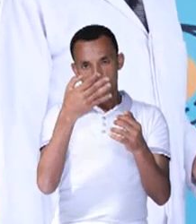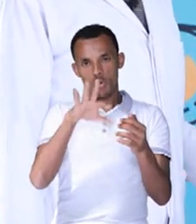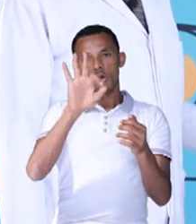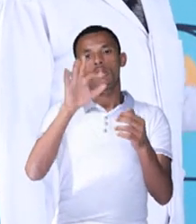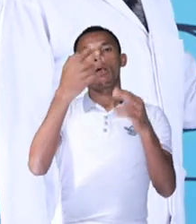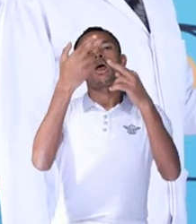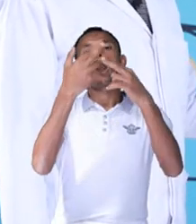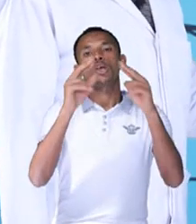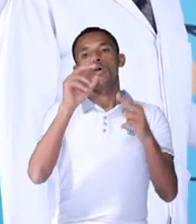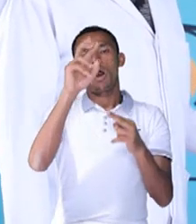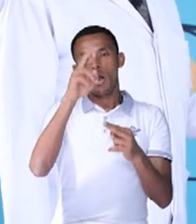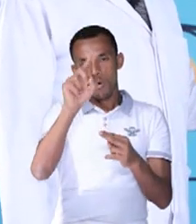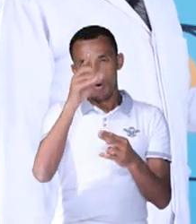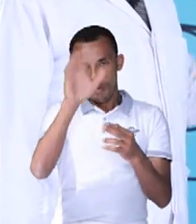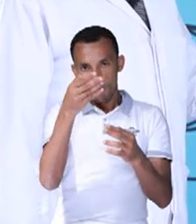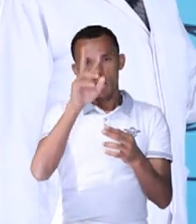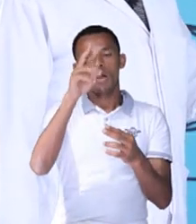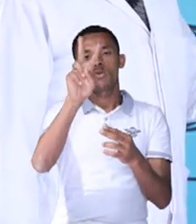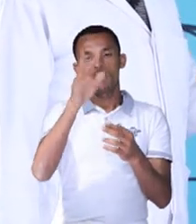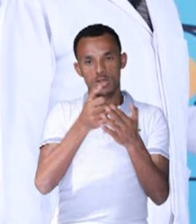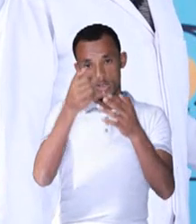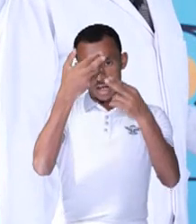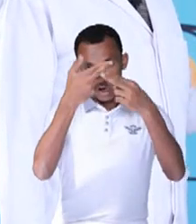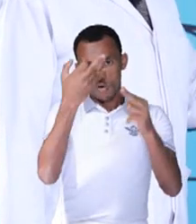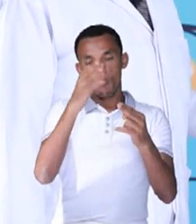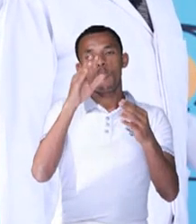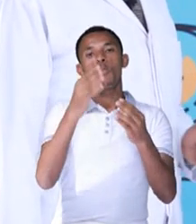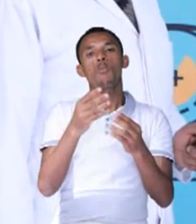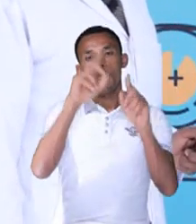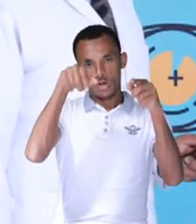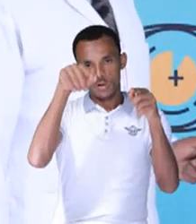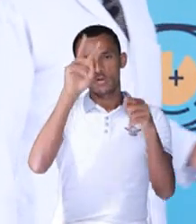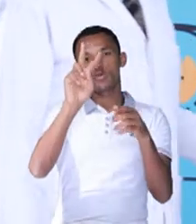over r2. r1 over r2, it is the ratio of the modulus of the two